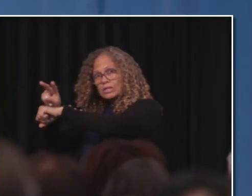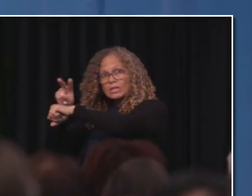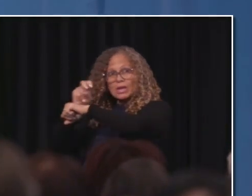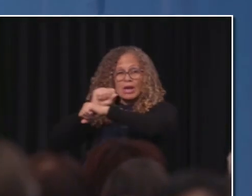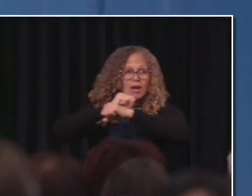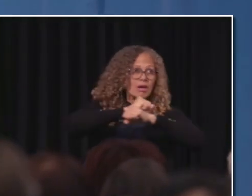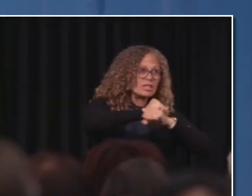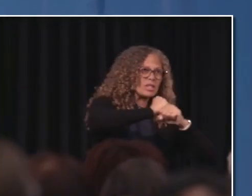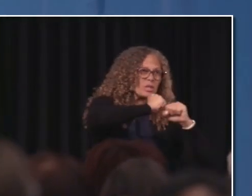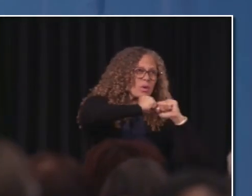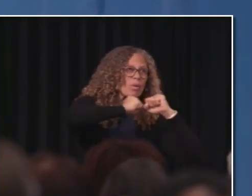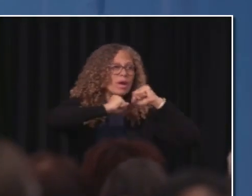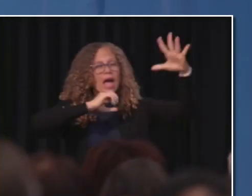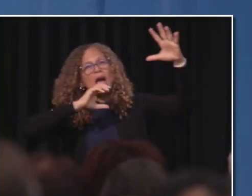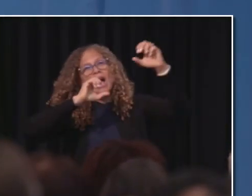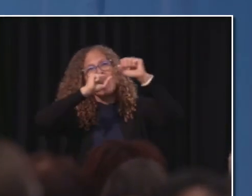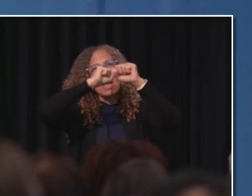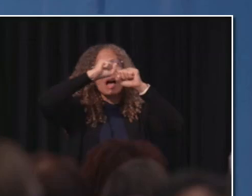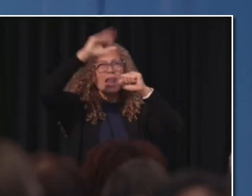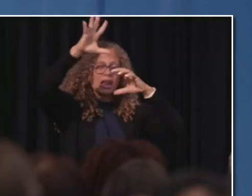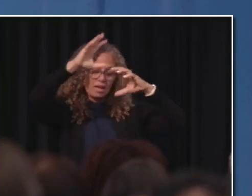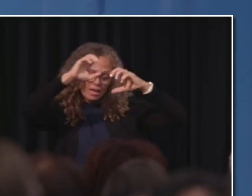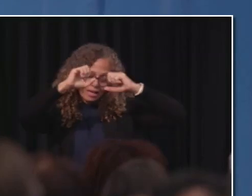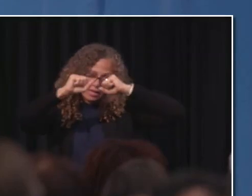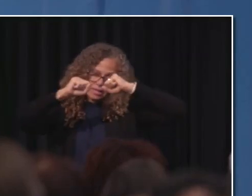watched were so